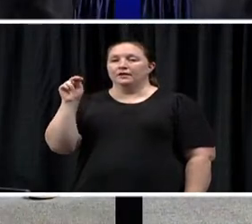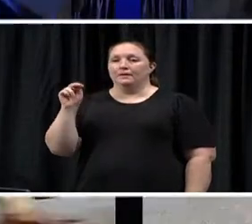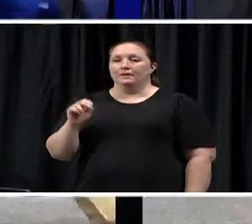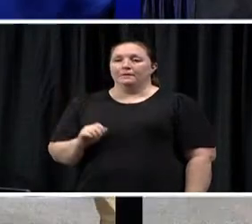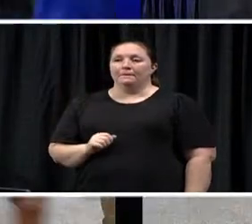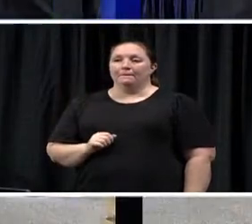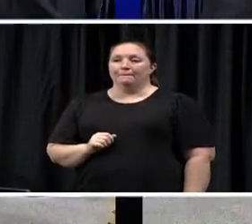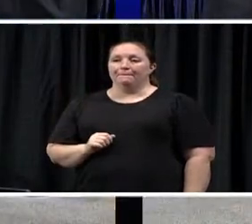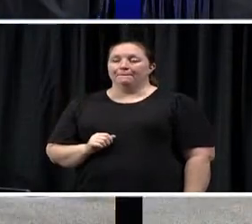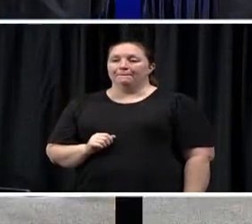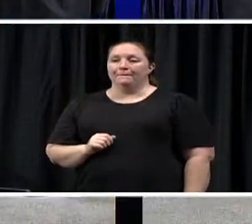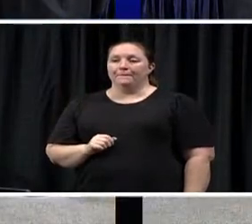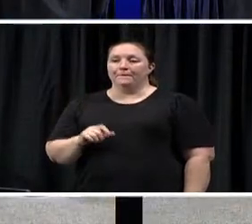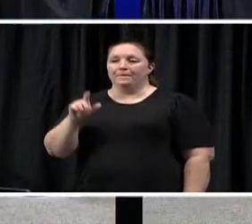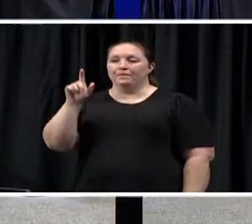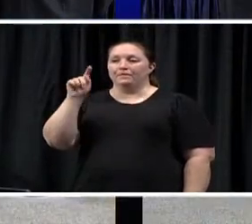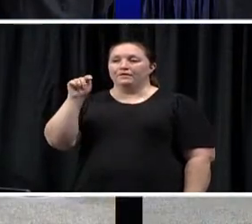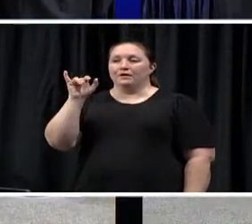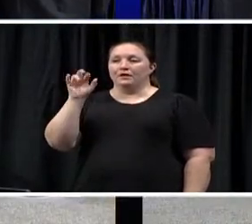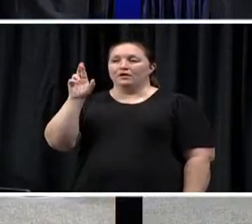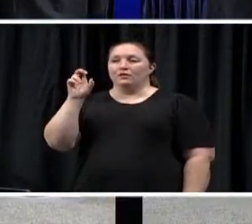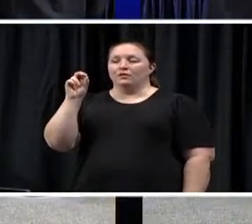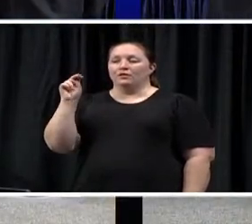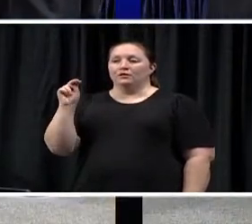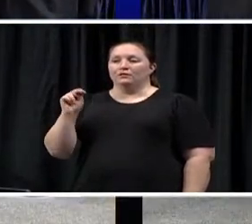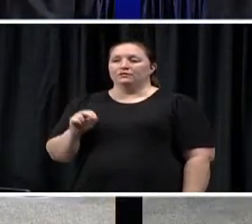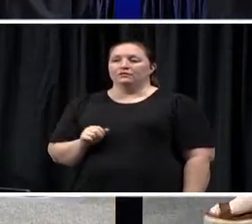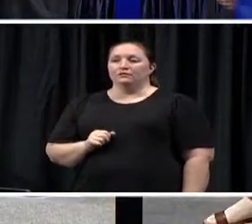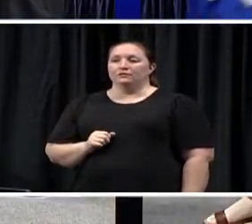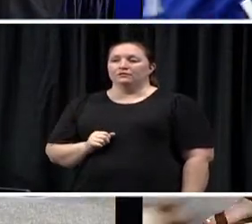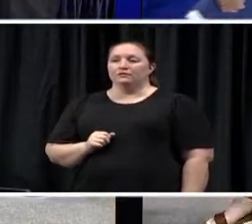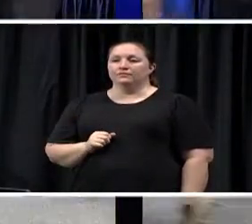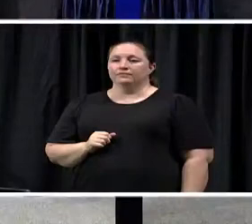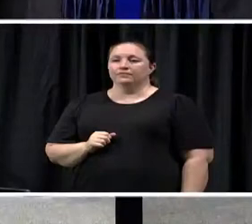Miracle. Tyrion Claymont